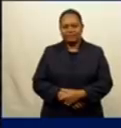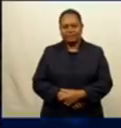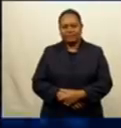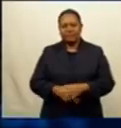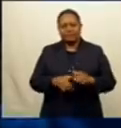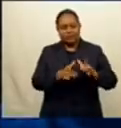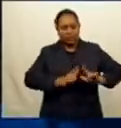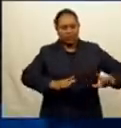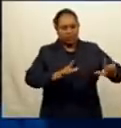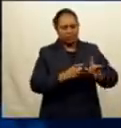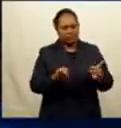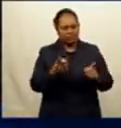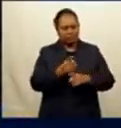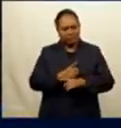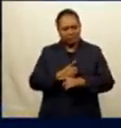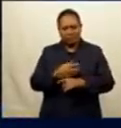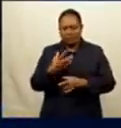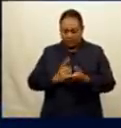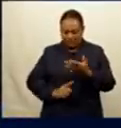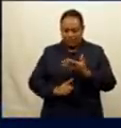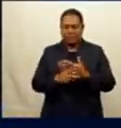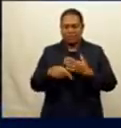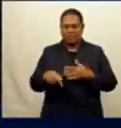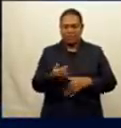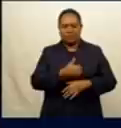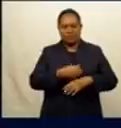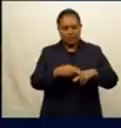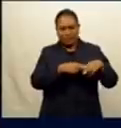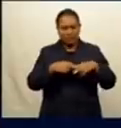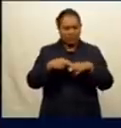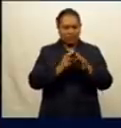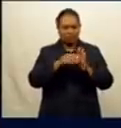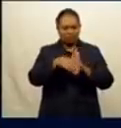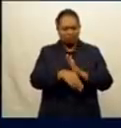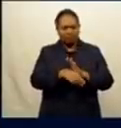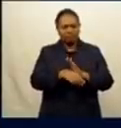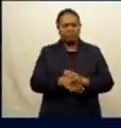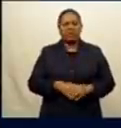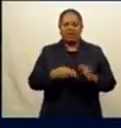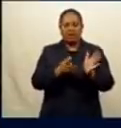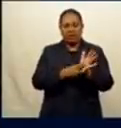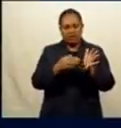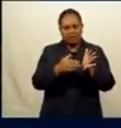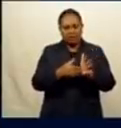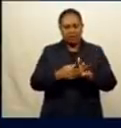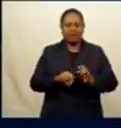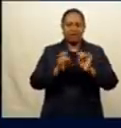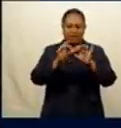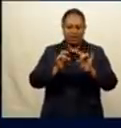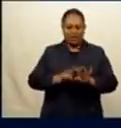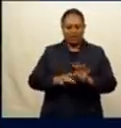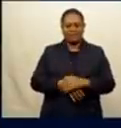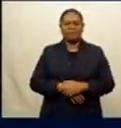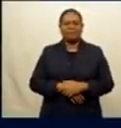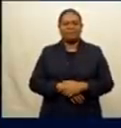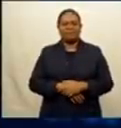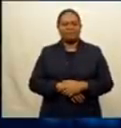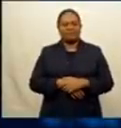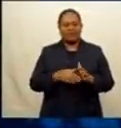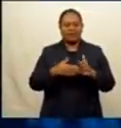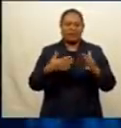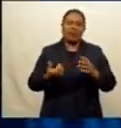local exchange rates are set early this morning. The Fijian dollar lost ground against our two major trading partners, the Aussie and Kiwi dollars, as well